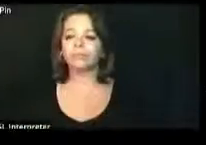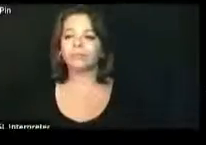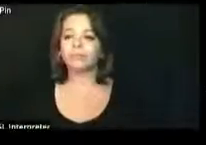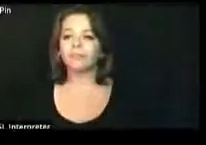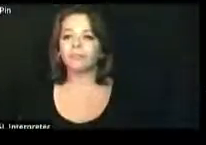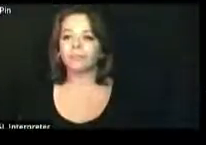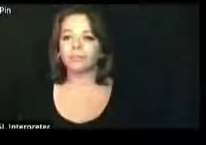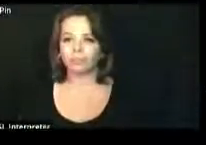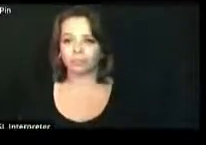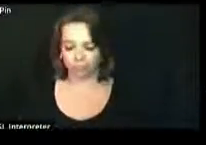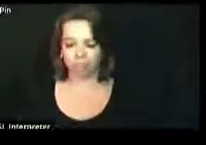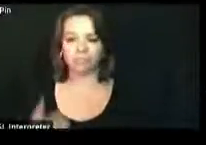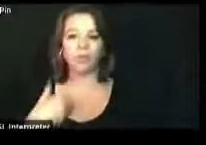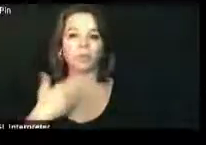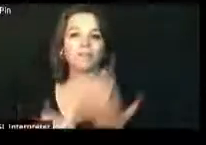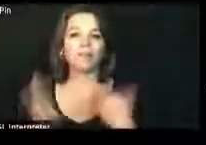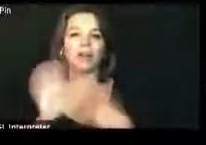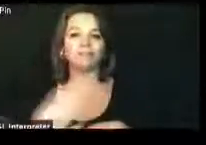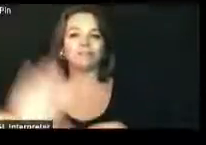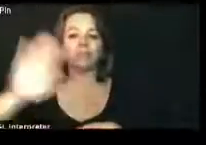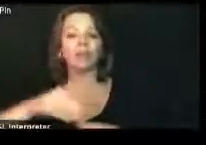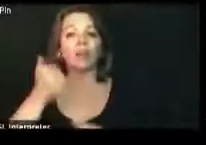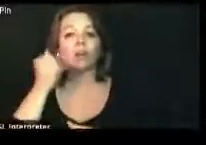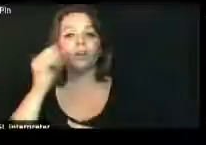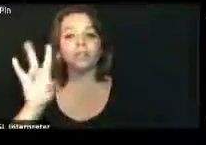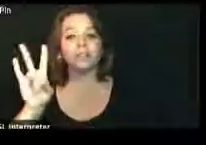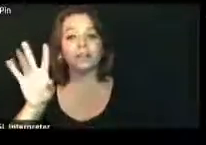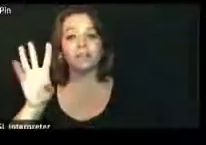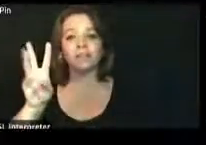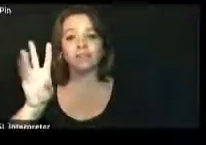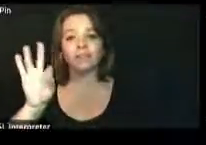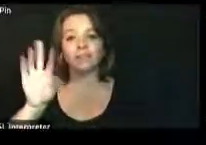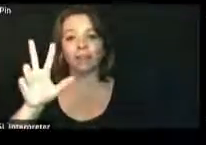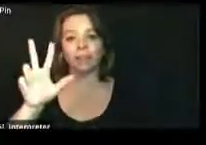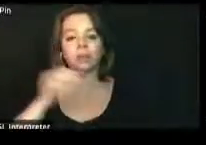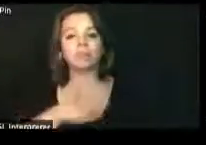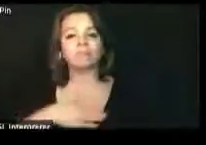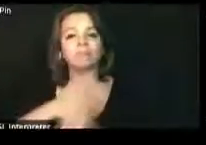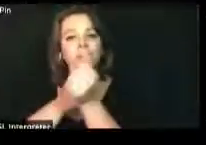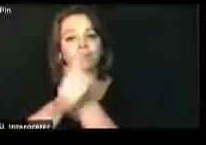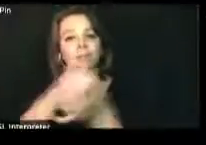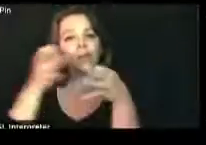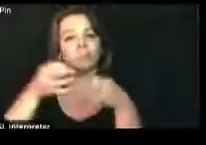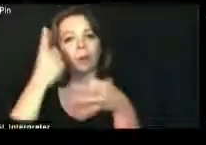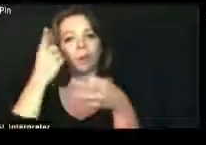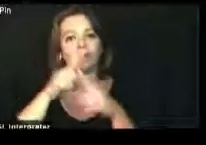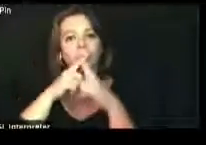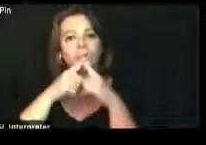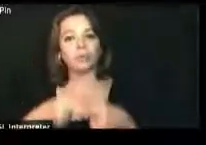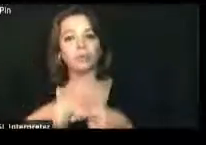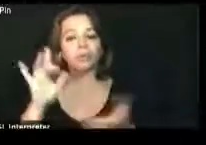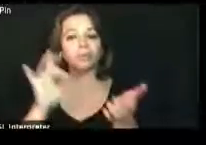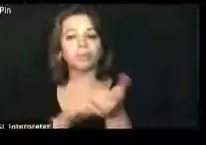And we do have a raised hand, caller 7693. If you will please follow the prompts to unmute by pressing *6.